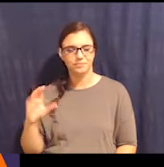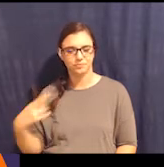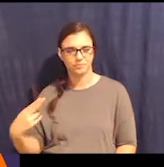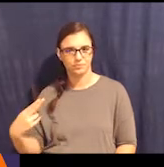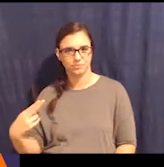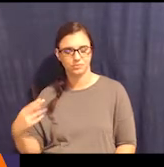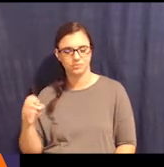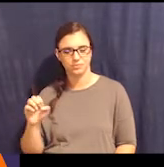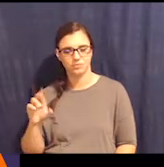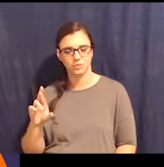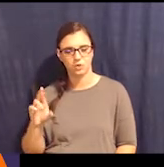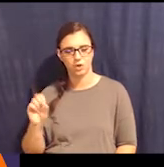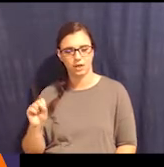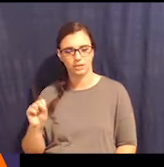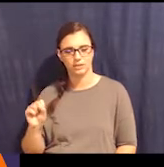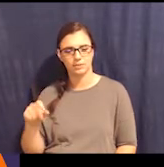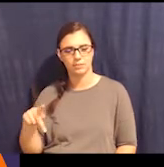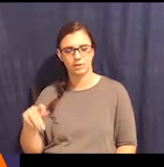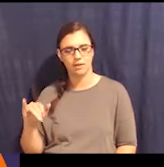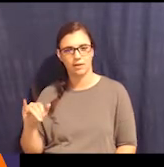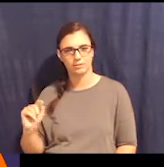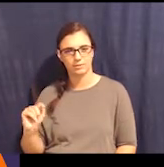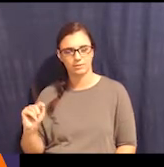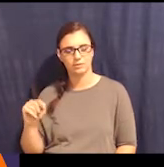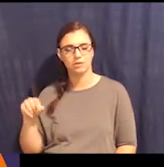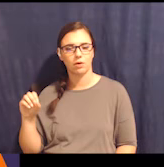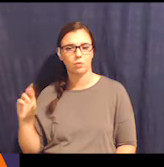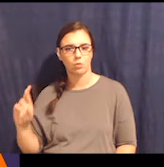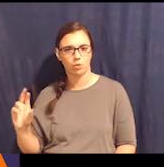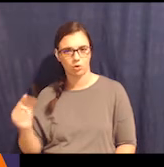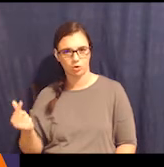www.archresPite.org. Again, that's